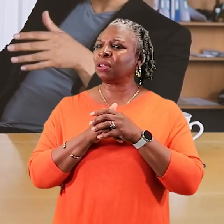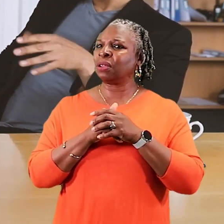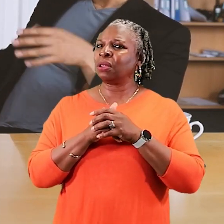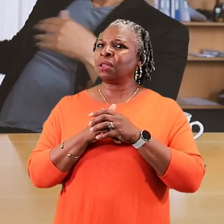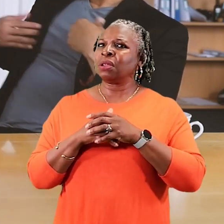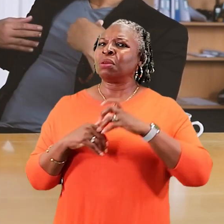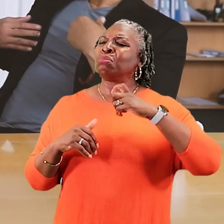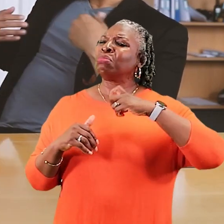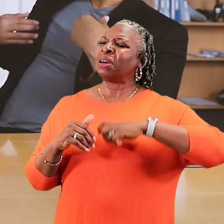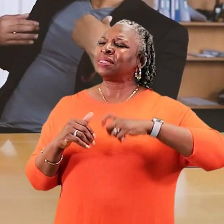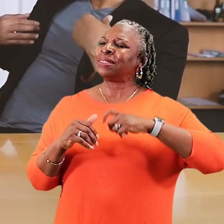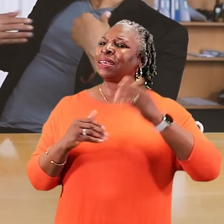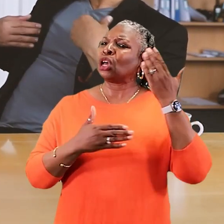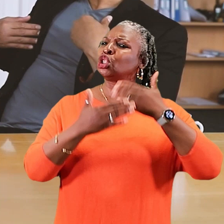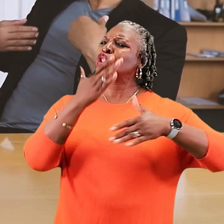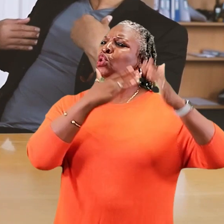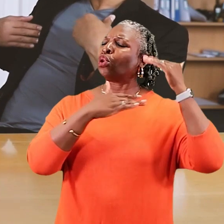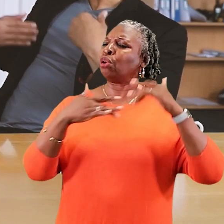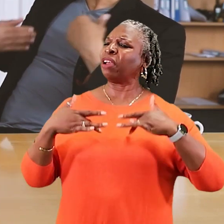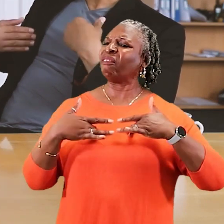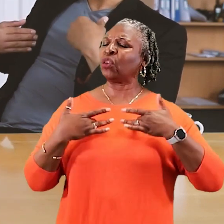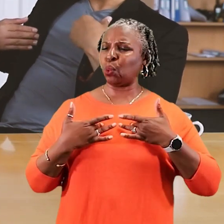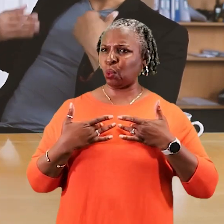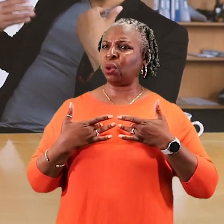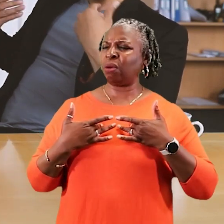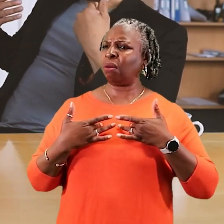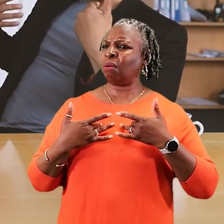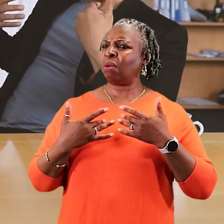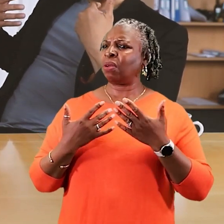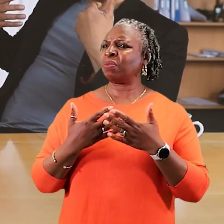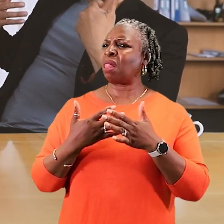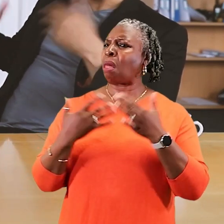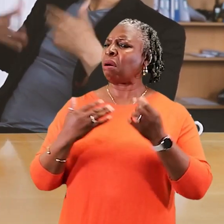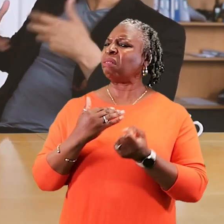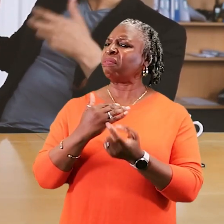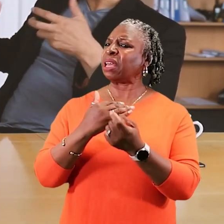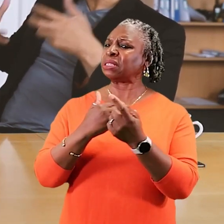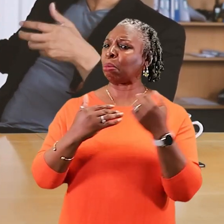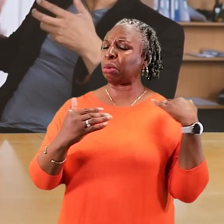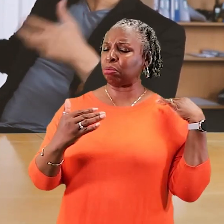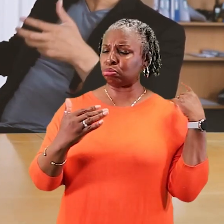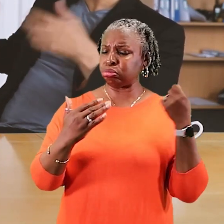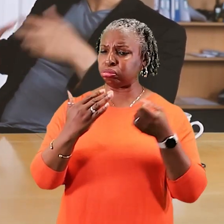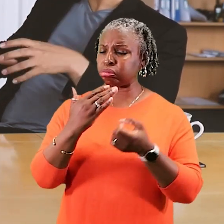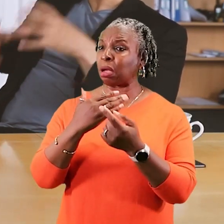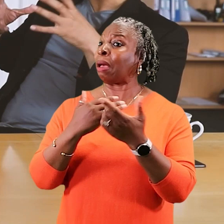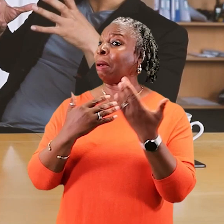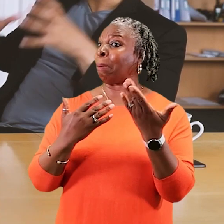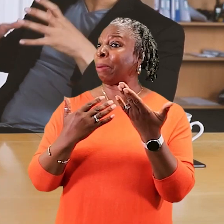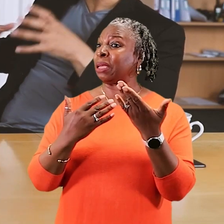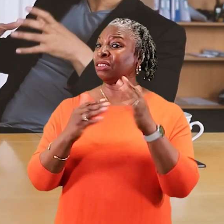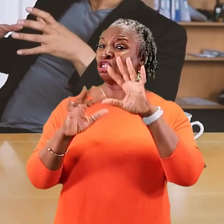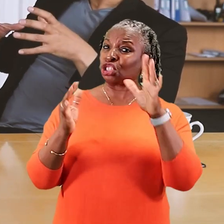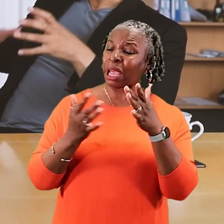the future. Personally, from a historian's perspective, I think that a lot of the events that have taken place in this city over time have